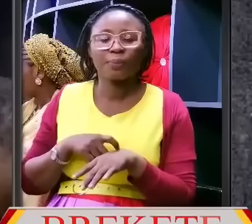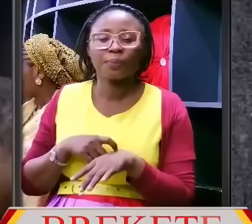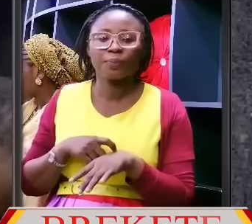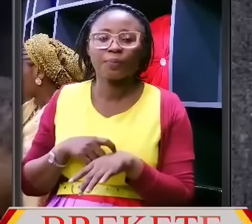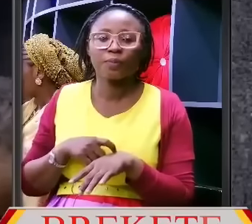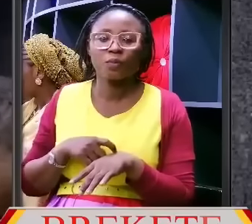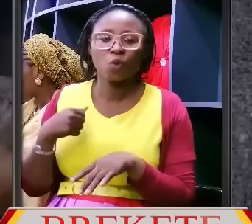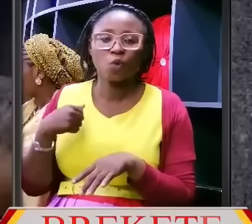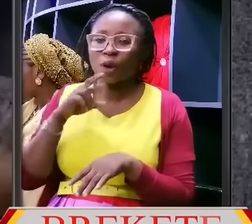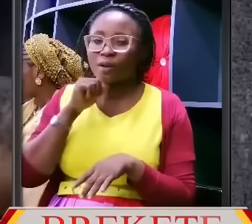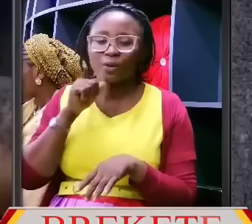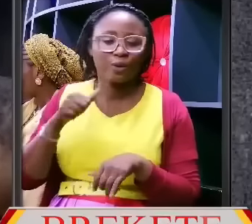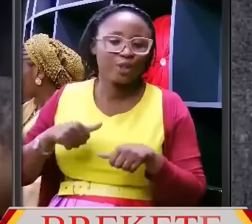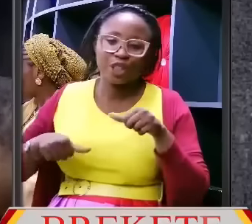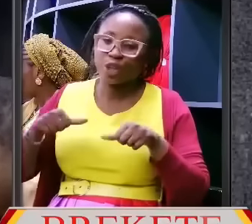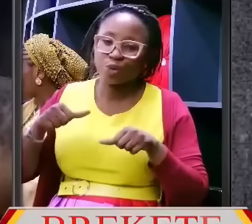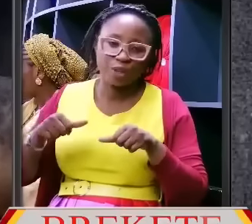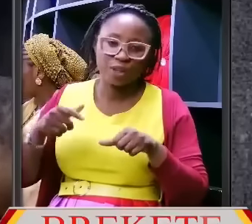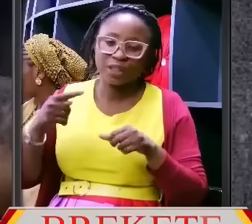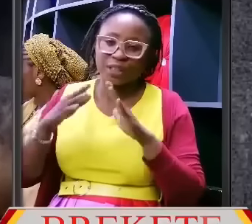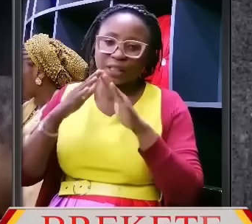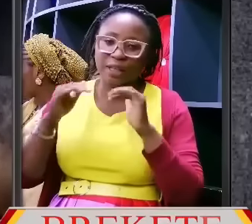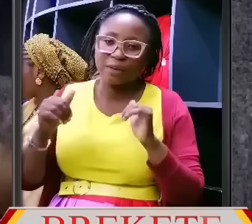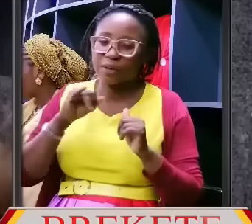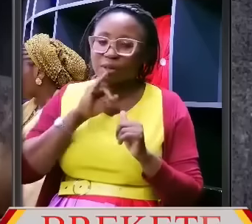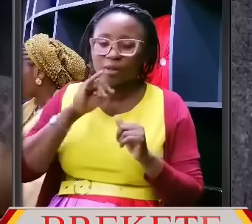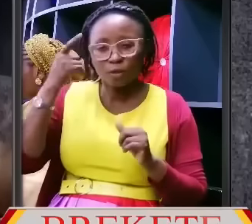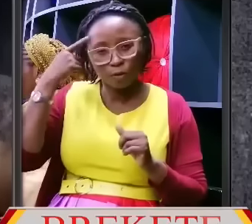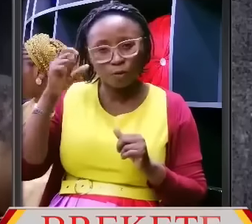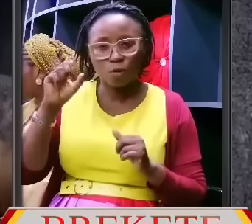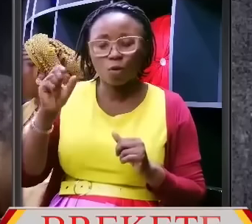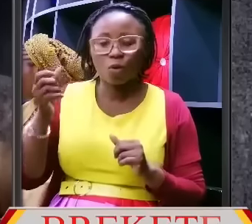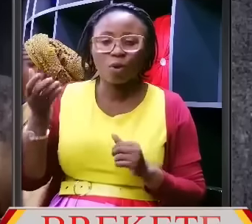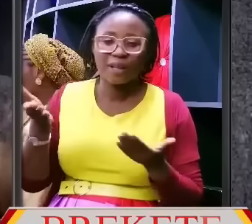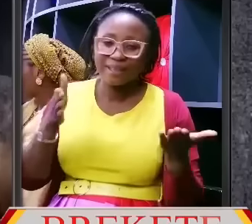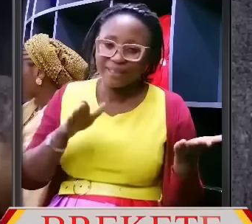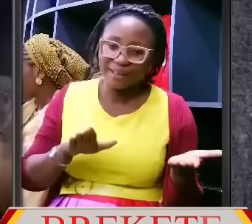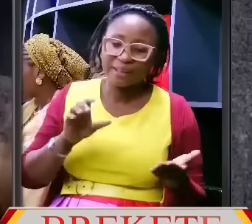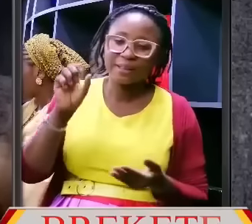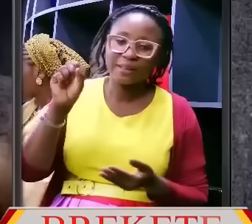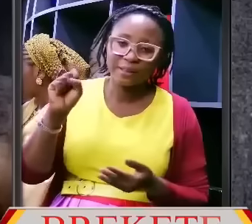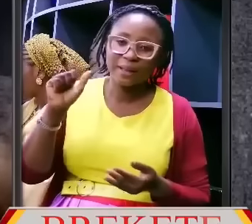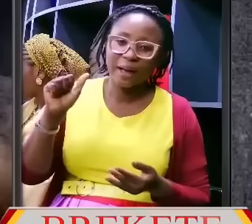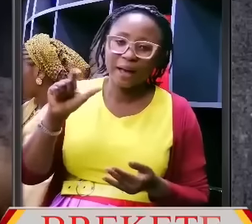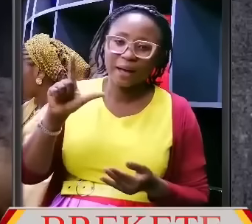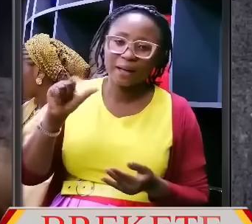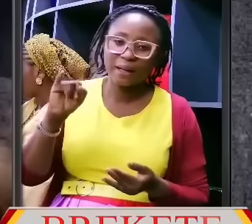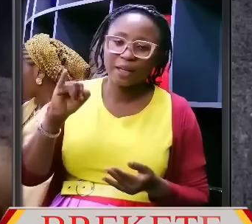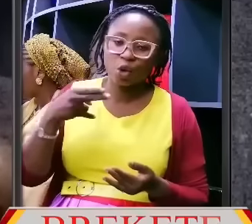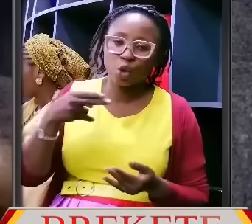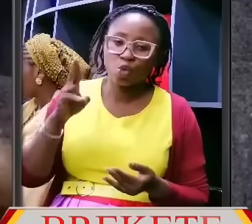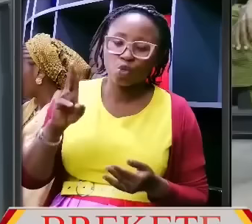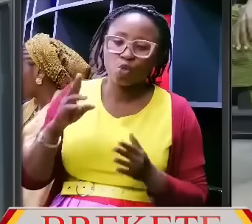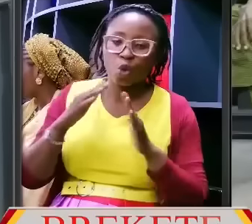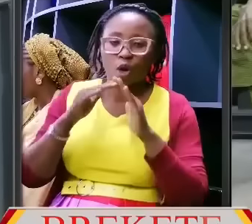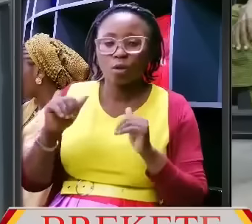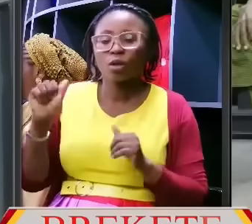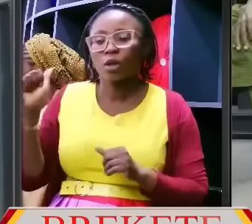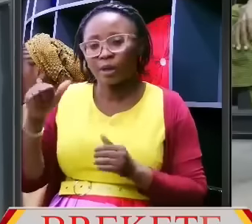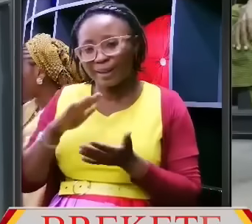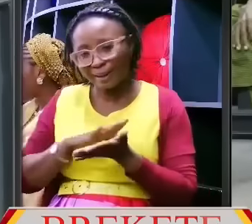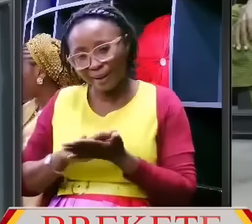this. We are not doubting the house, late Saliu Momo house. He declare to everybody at